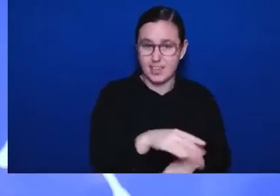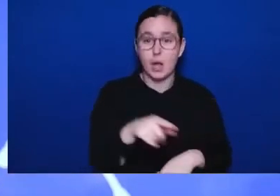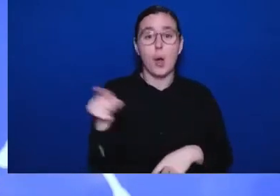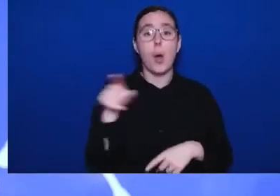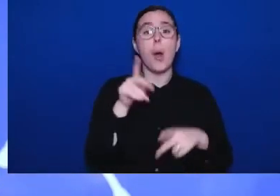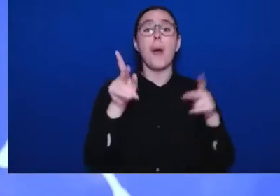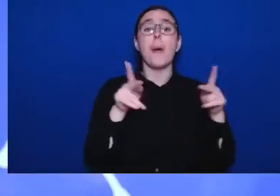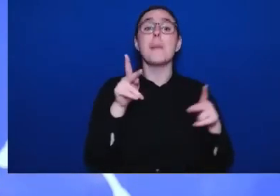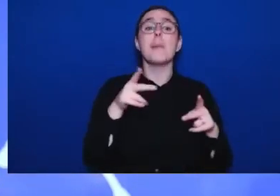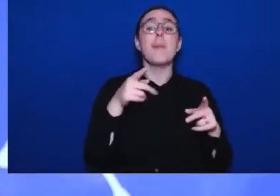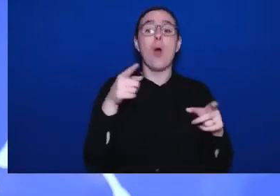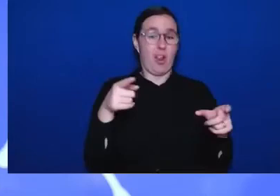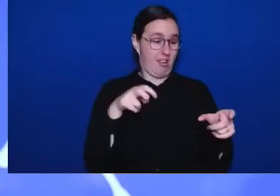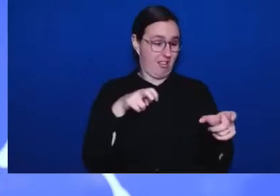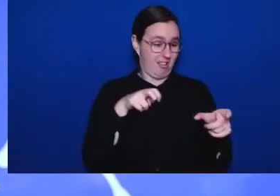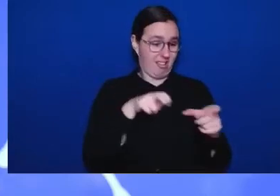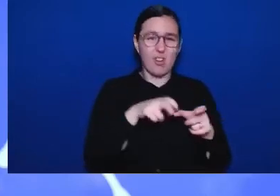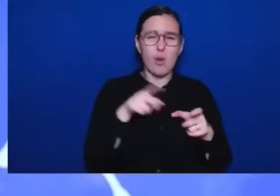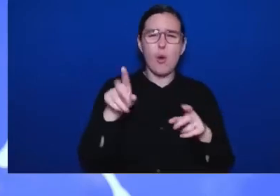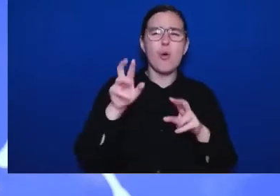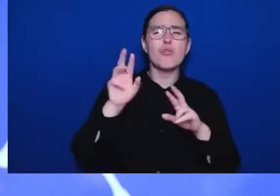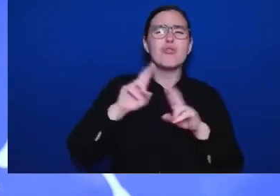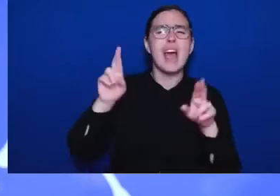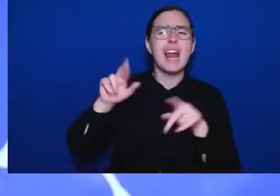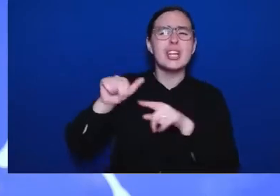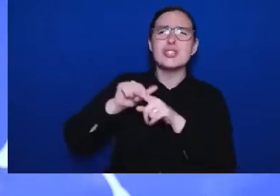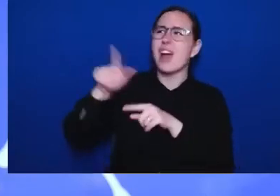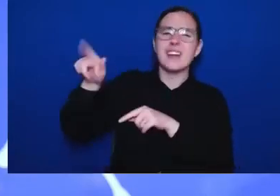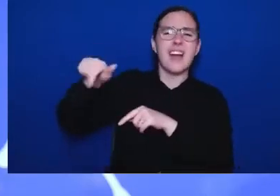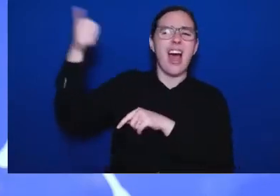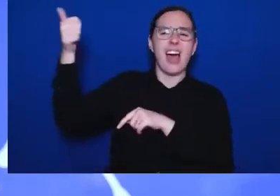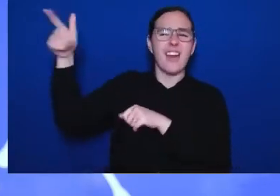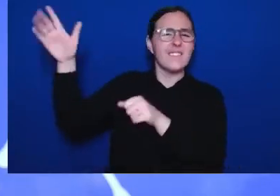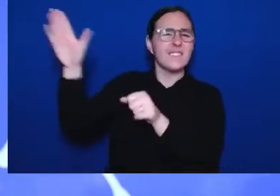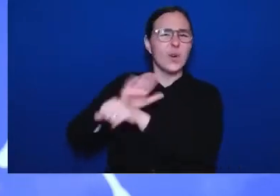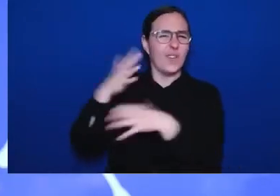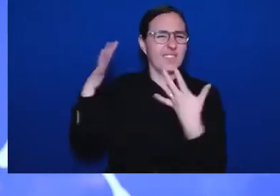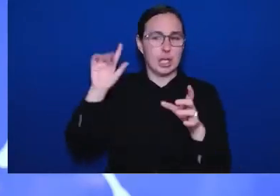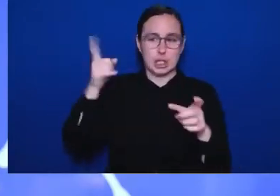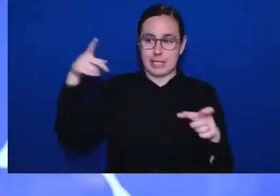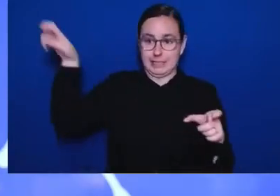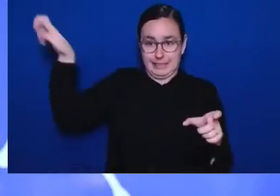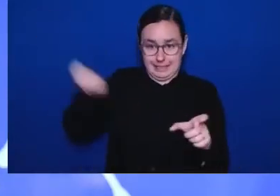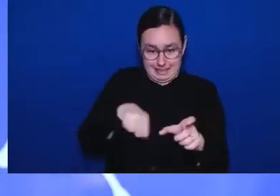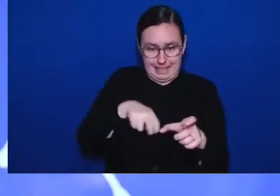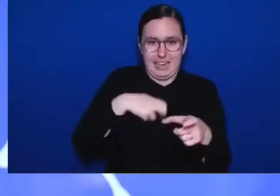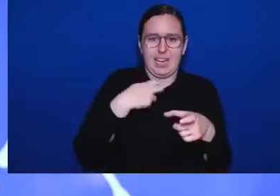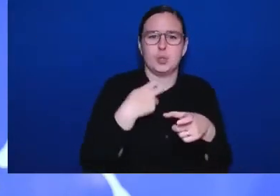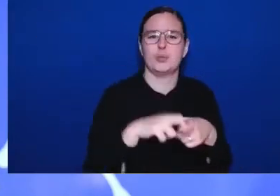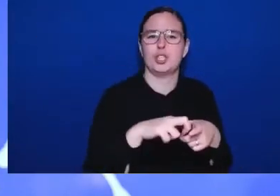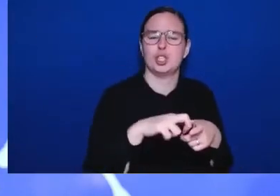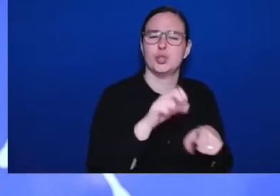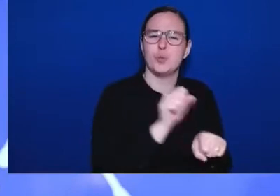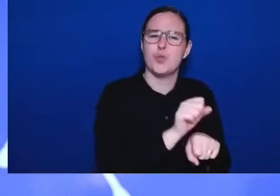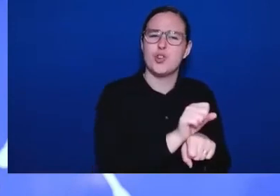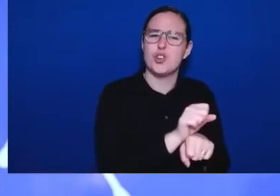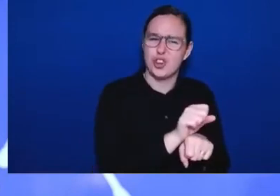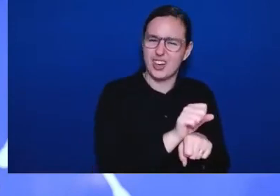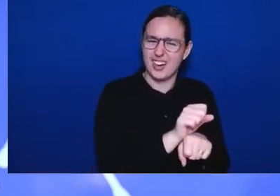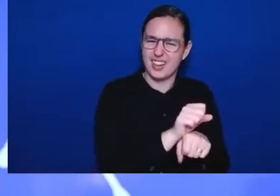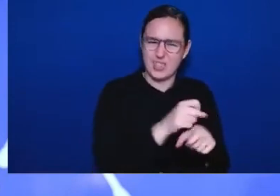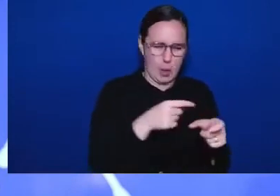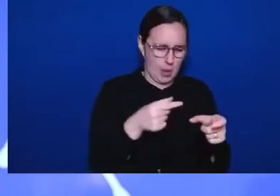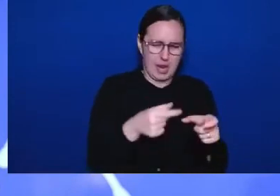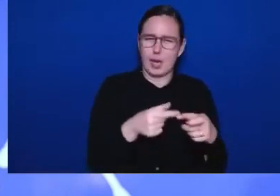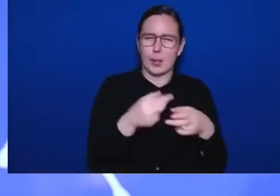you've heard from our doctors today the process, which is a relatively short process to get forward and